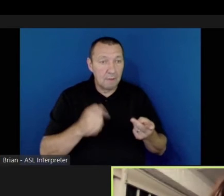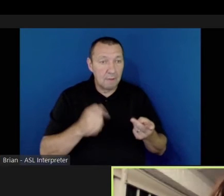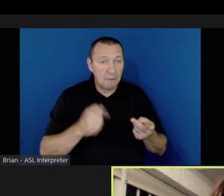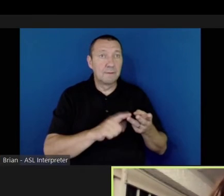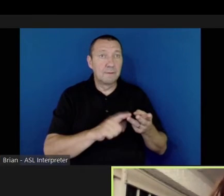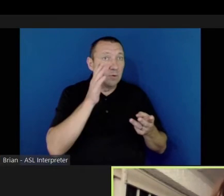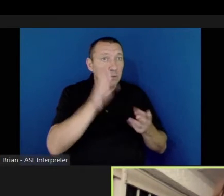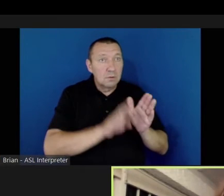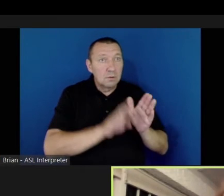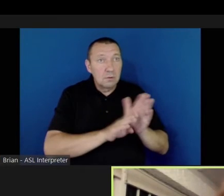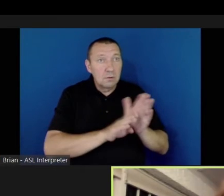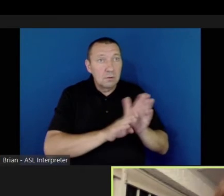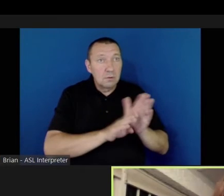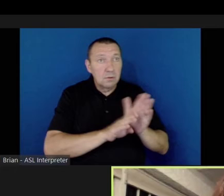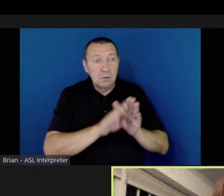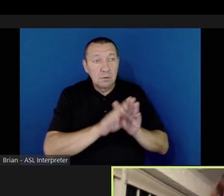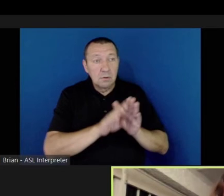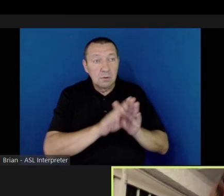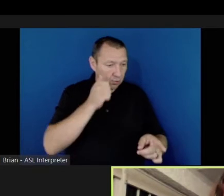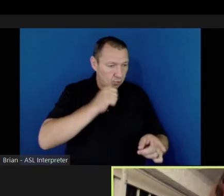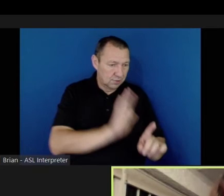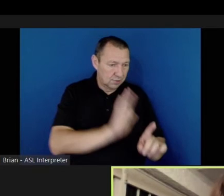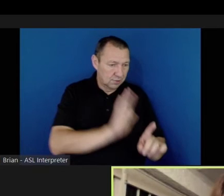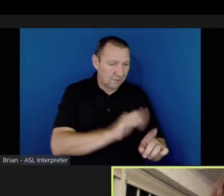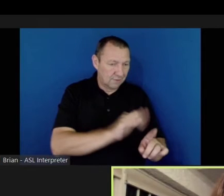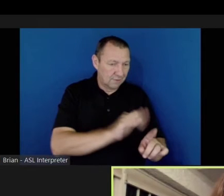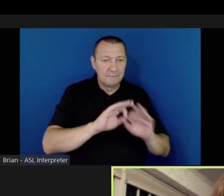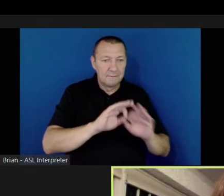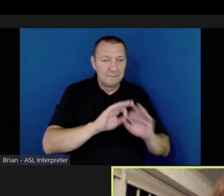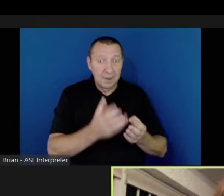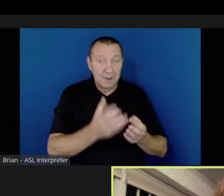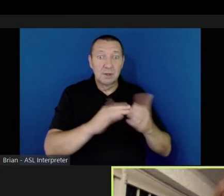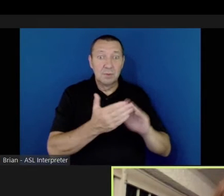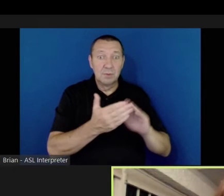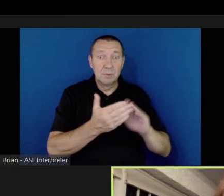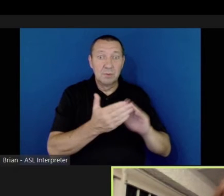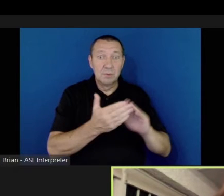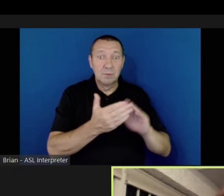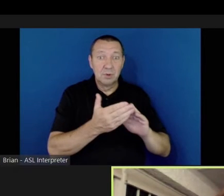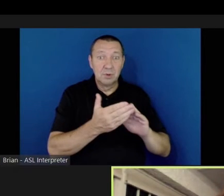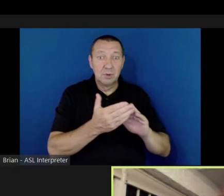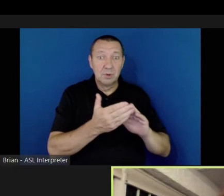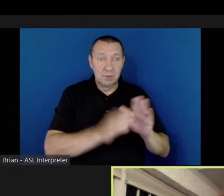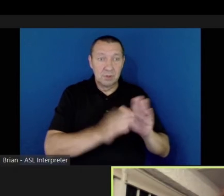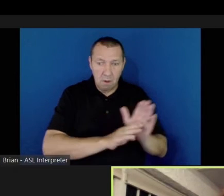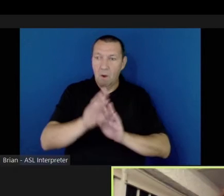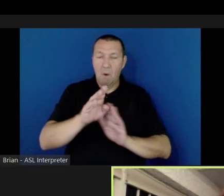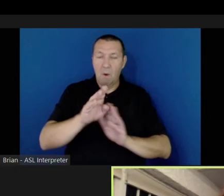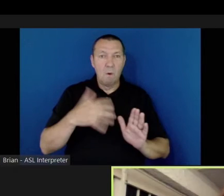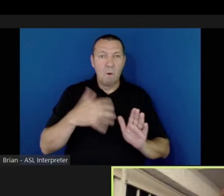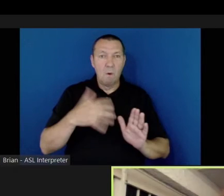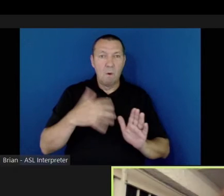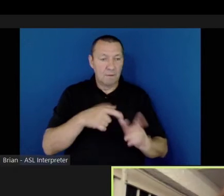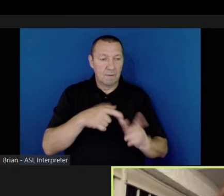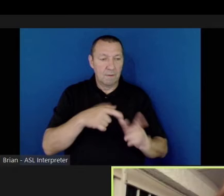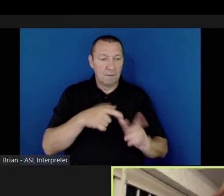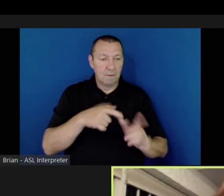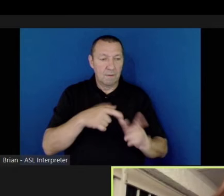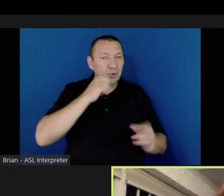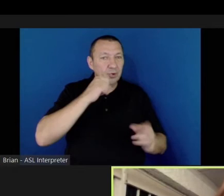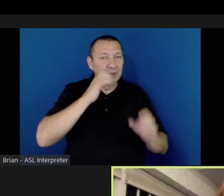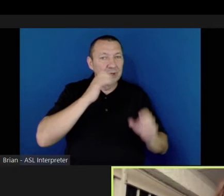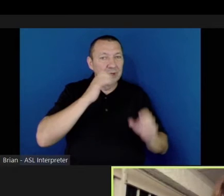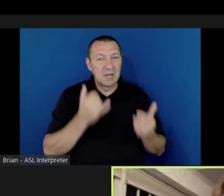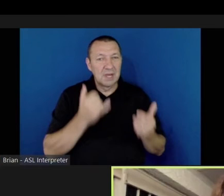girl herself, for her family, for the village, and the community. Because of this ripple effect, girls' education is seen as a